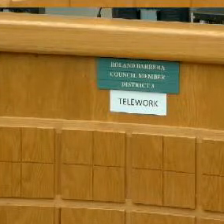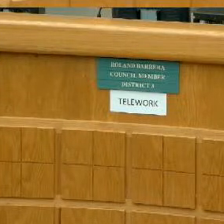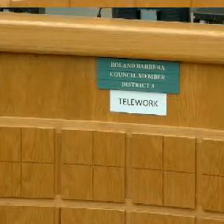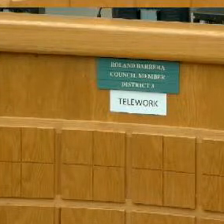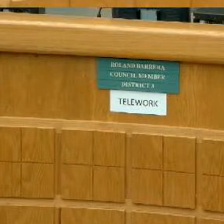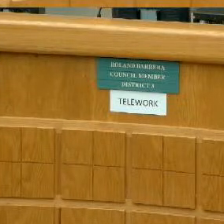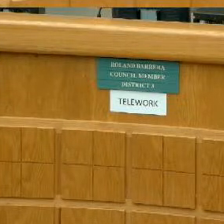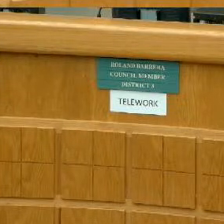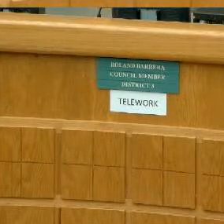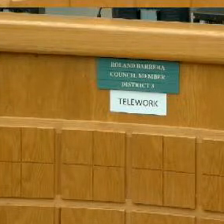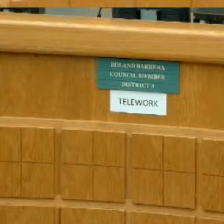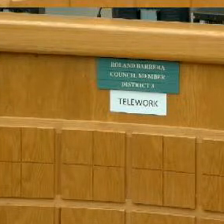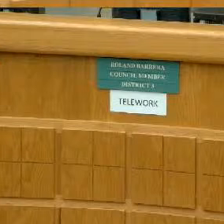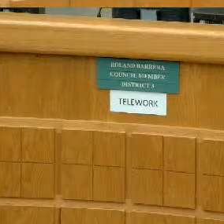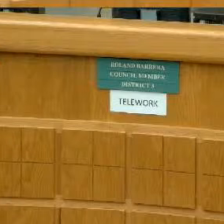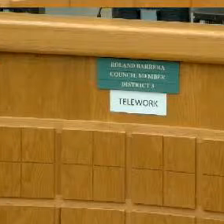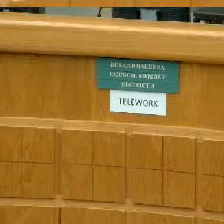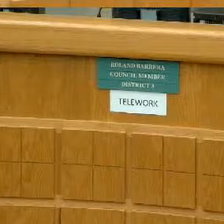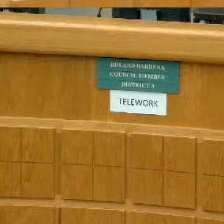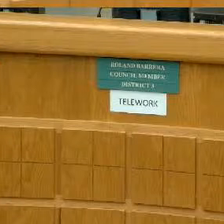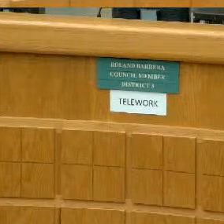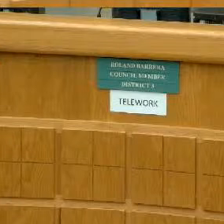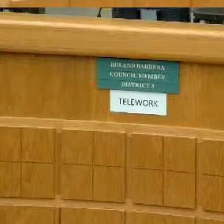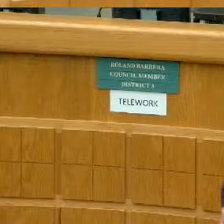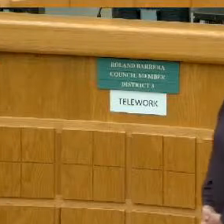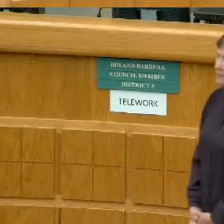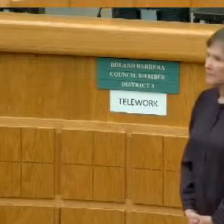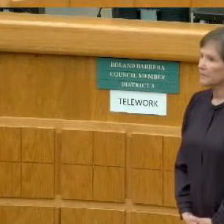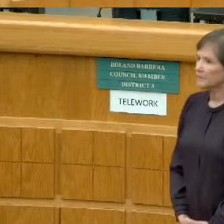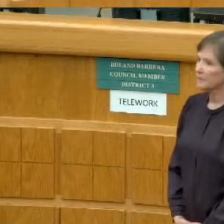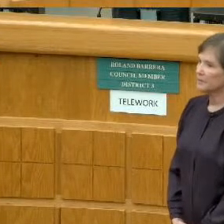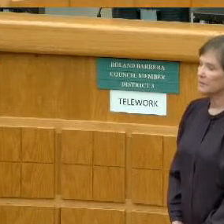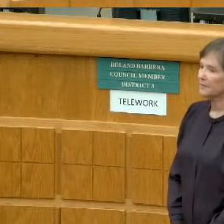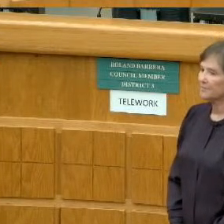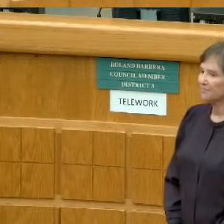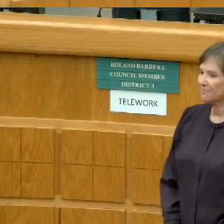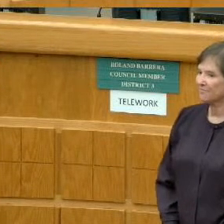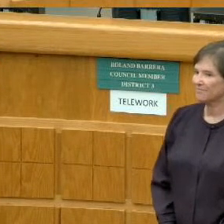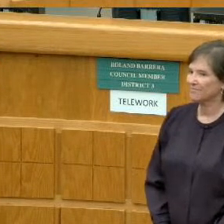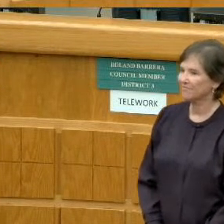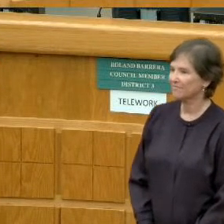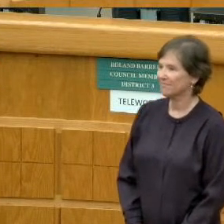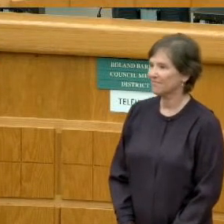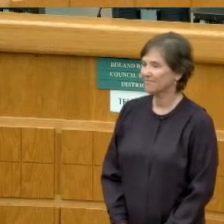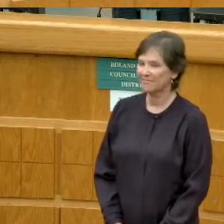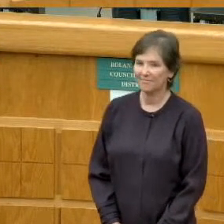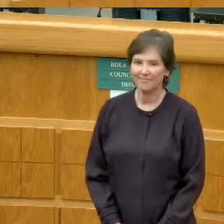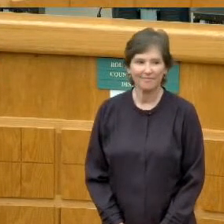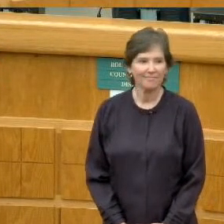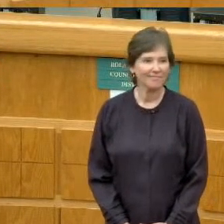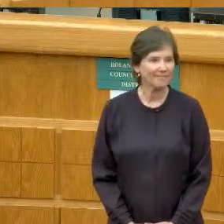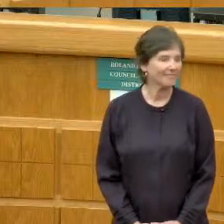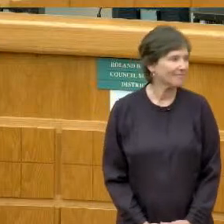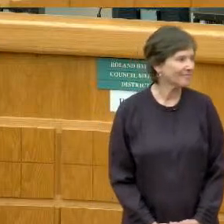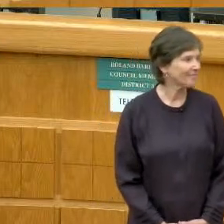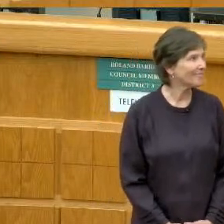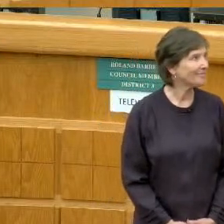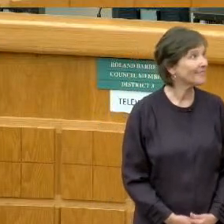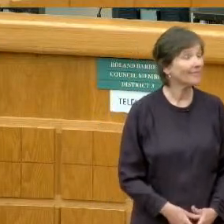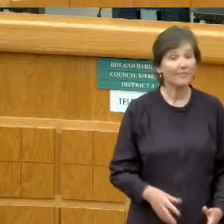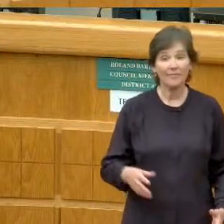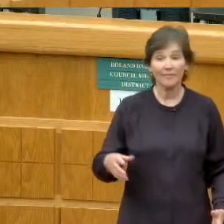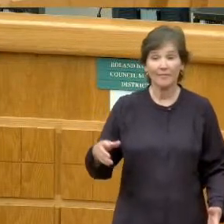mediante varios medios. Annette Rodriguez, Public Health